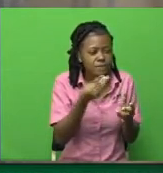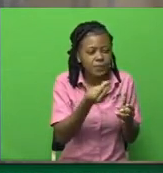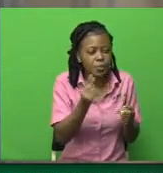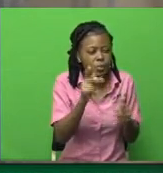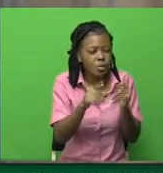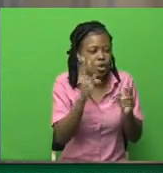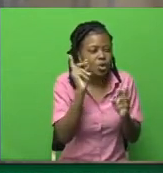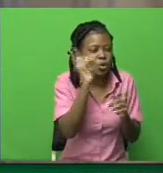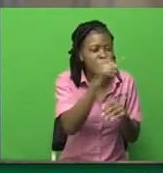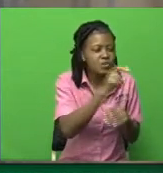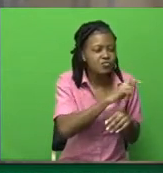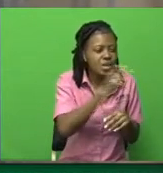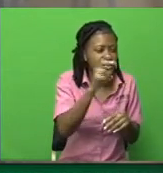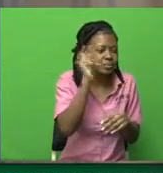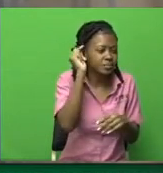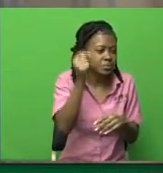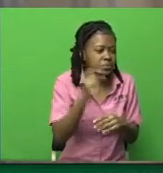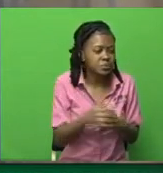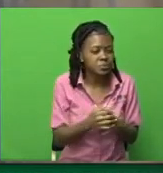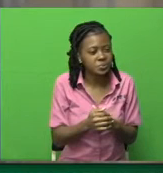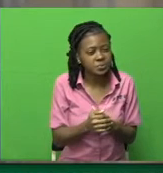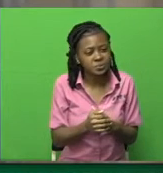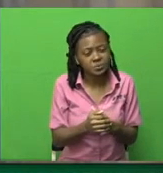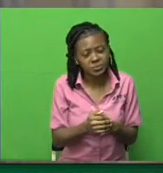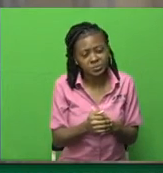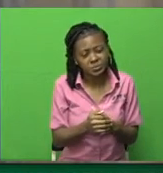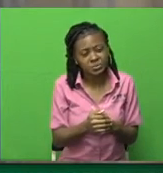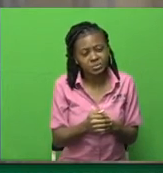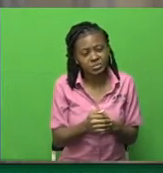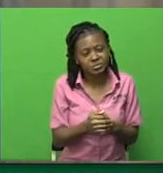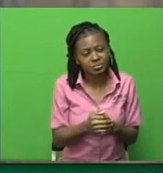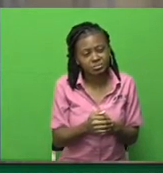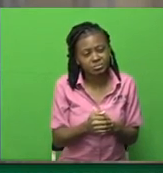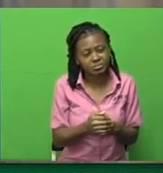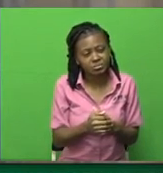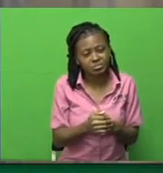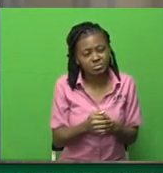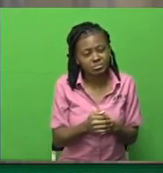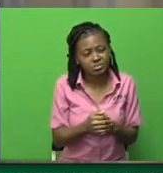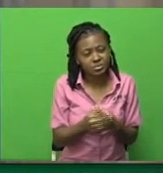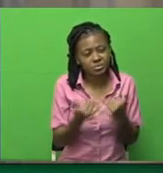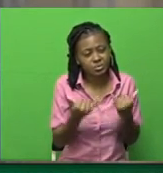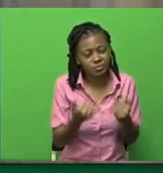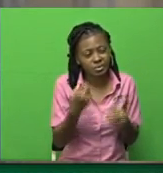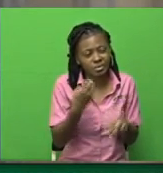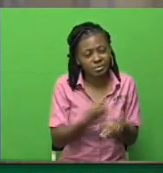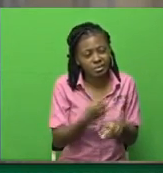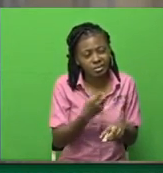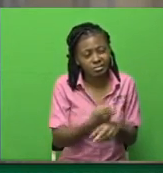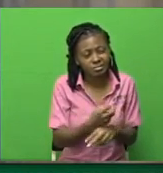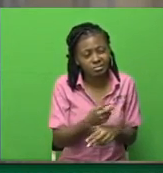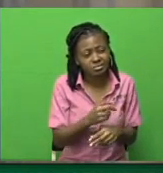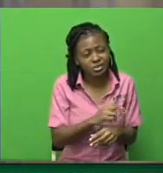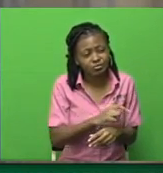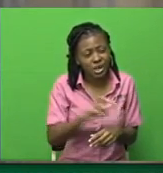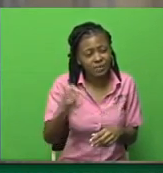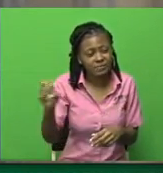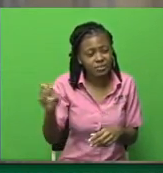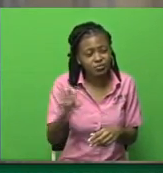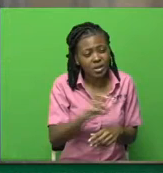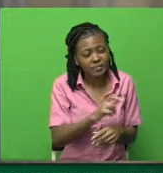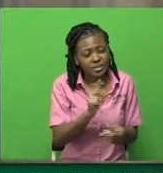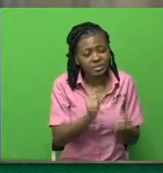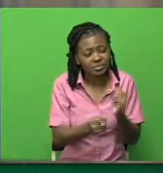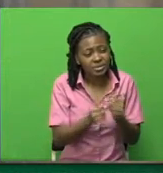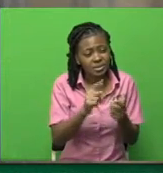Tobago are domestic tourists from trinan maybe this difficulty to travel between the islands is what the Prime